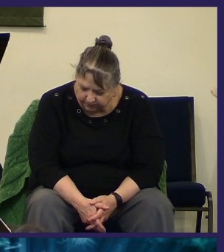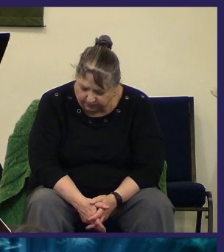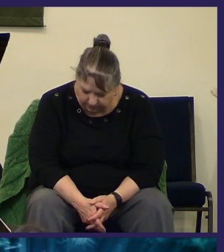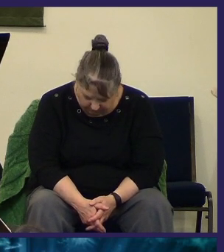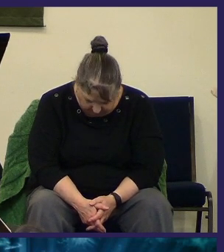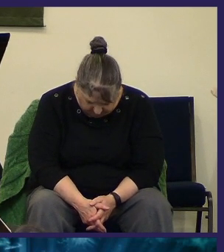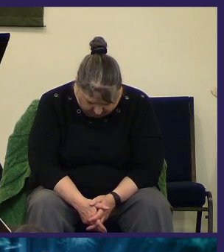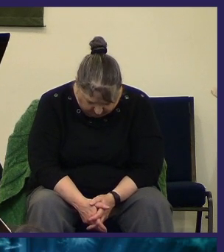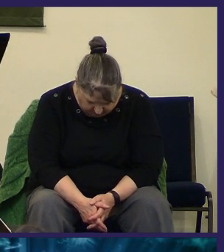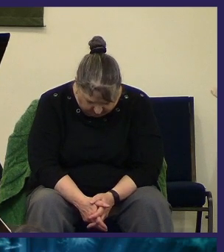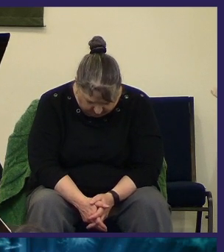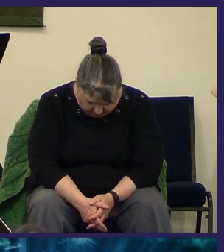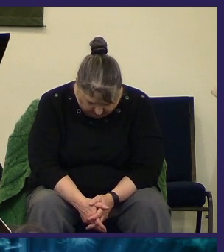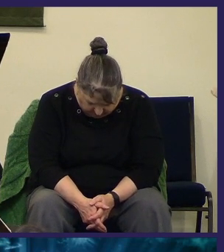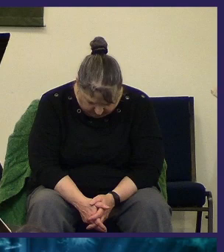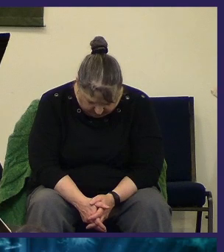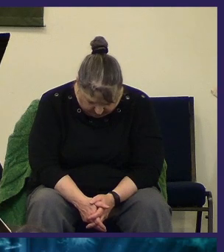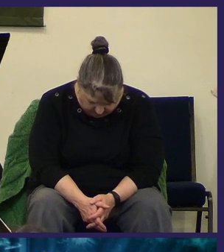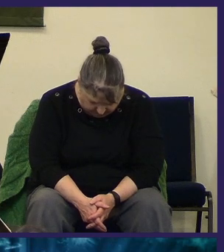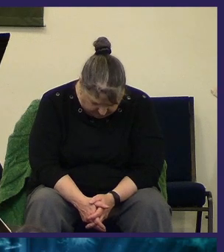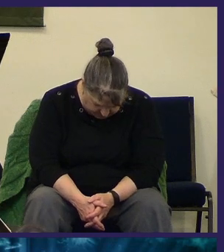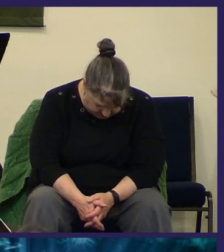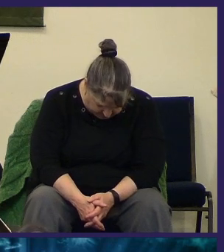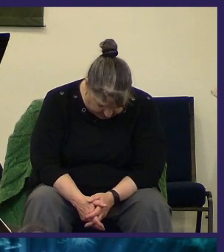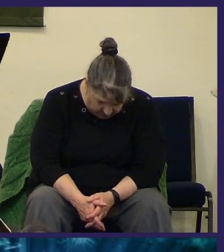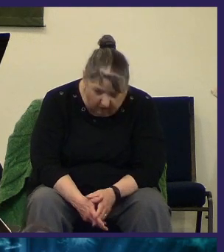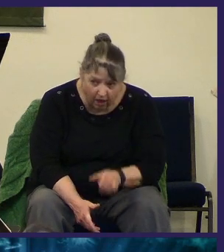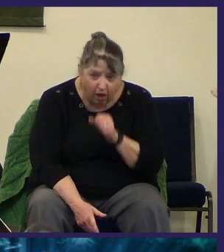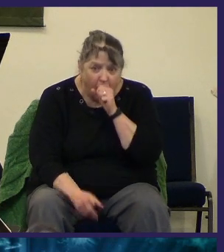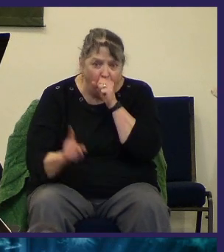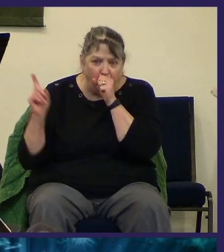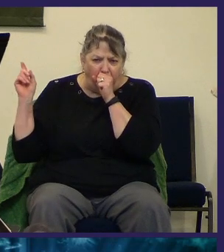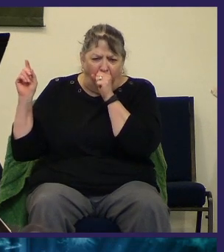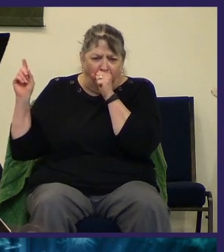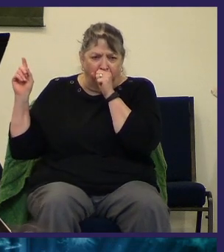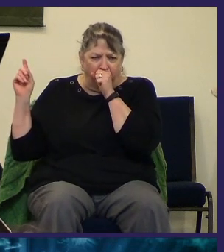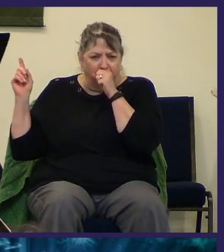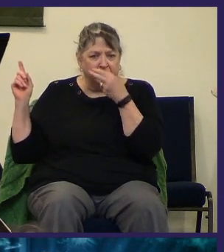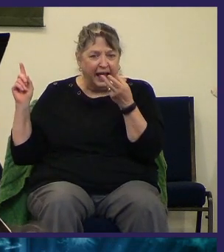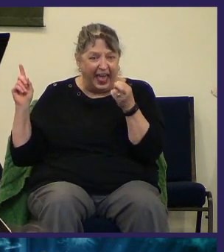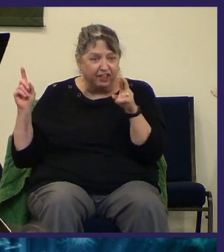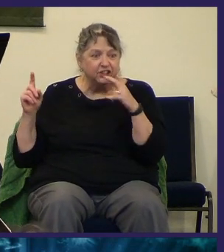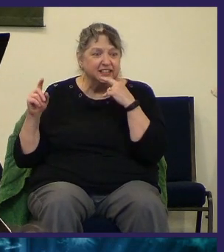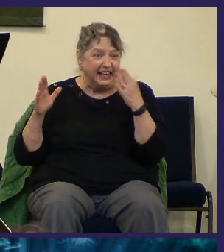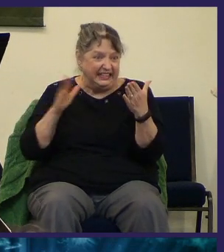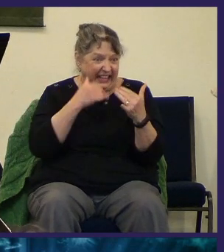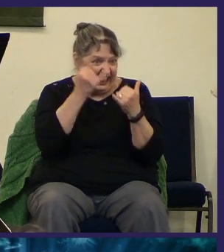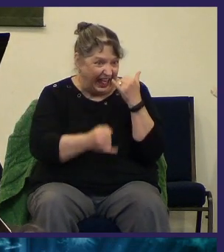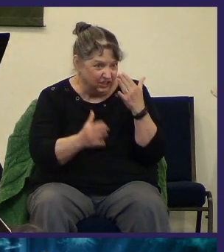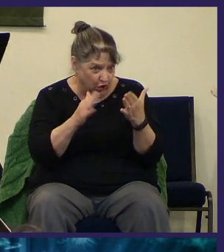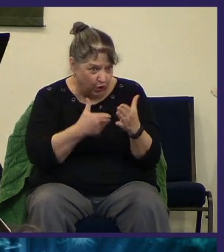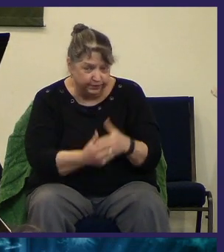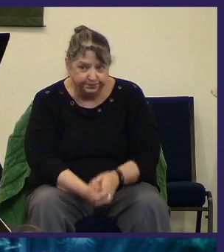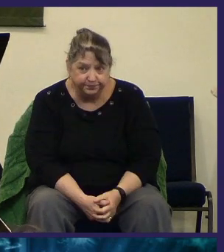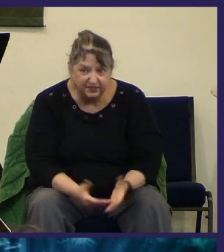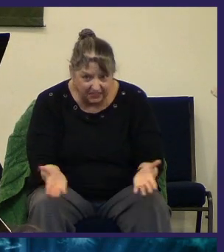this in jesus name we're going to sing our closing song if you'd please stand with us you